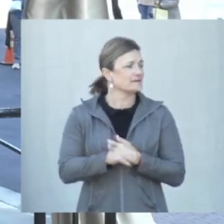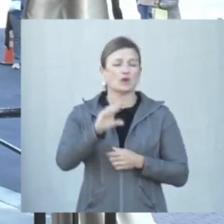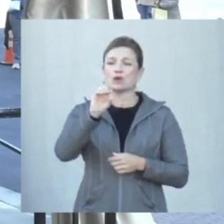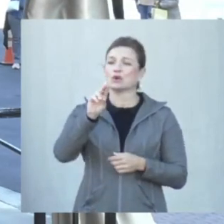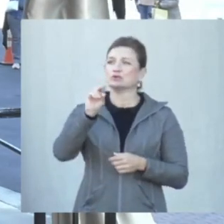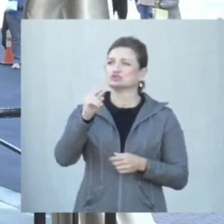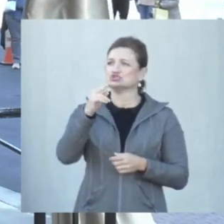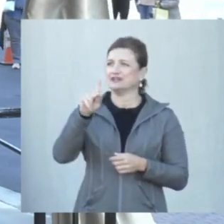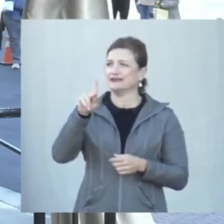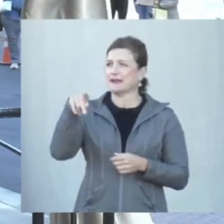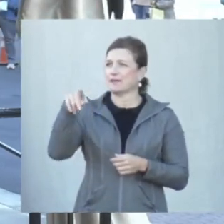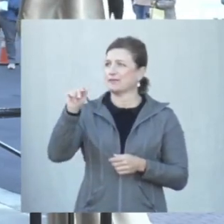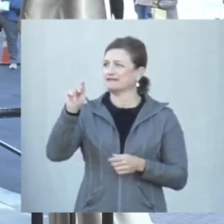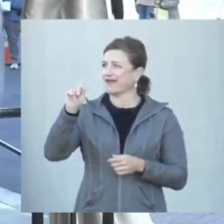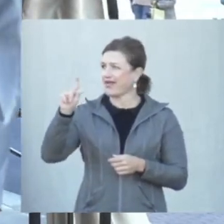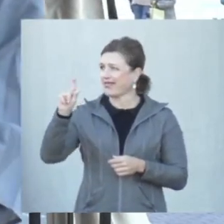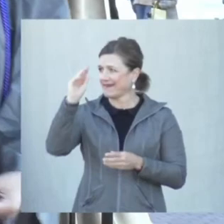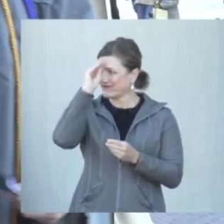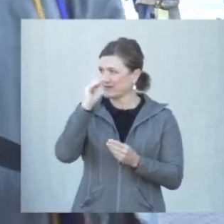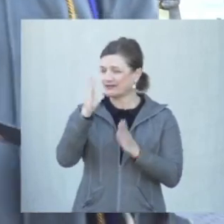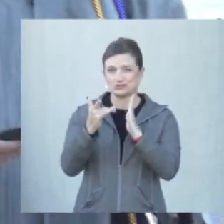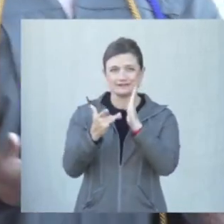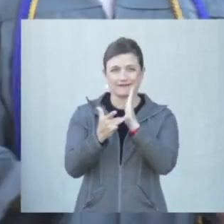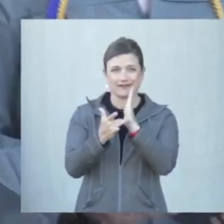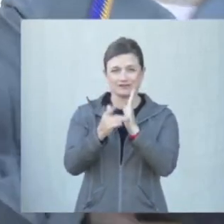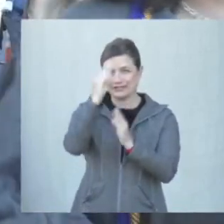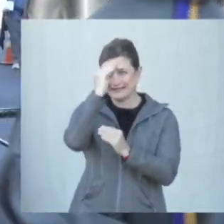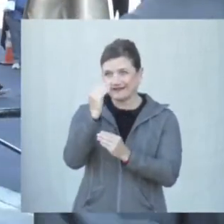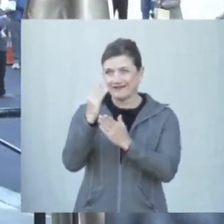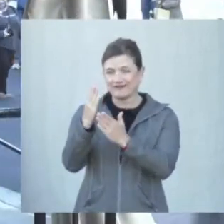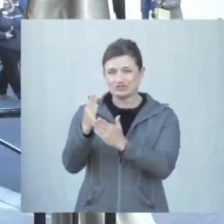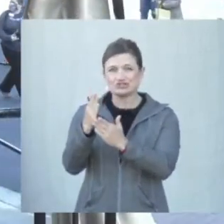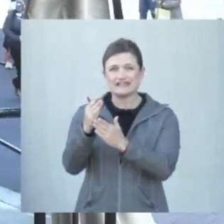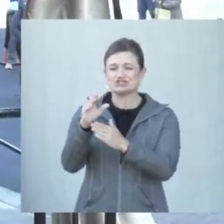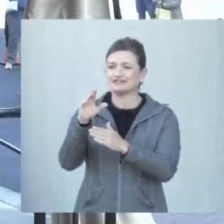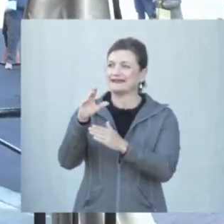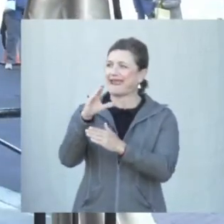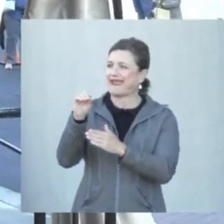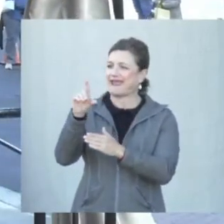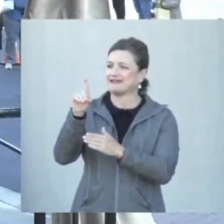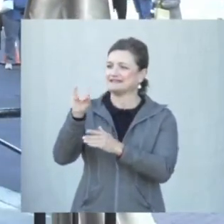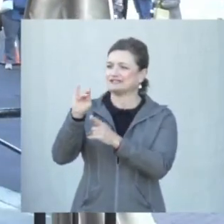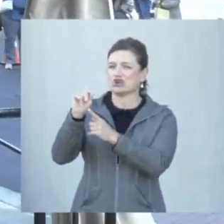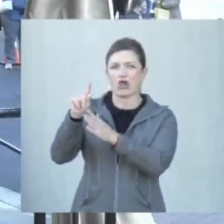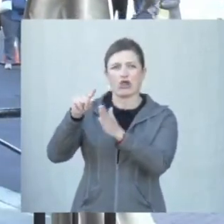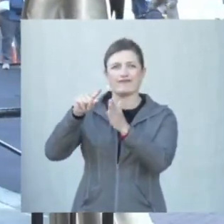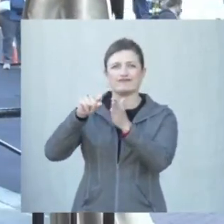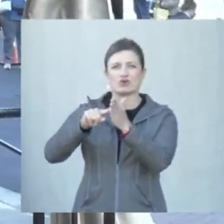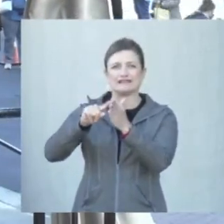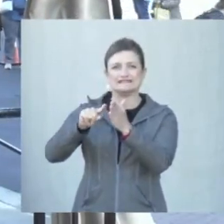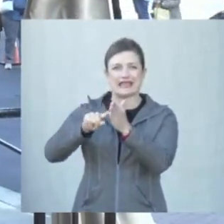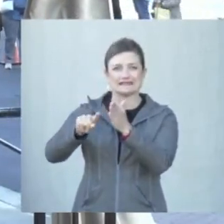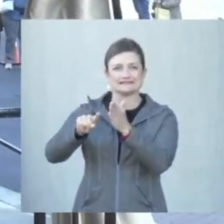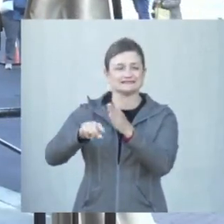Ushit Patel, Information Technology, Information Assurance, and Digital Forensics.